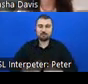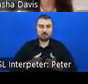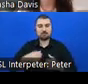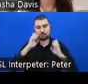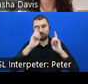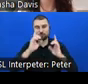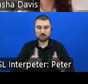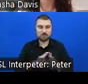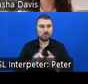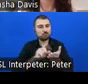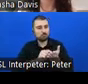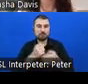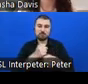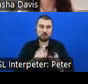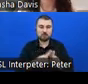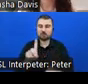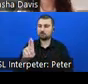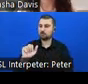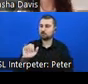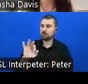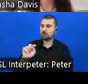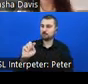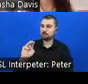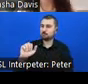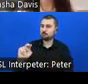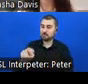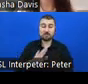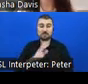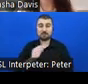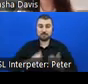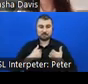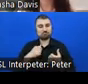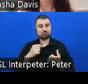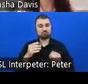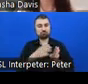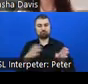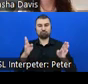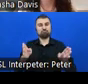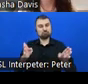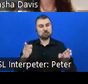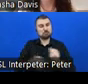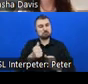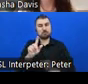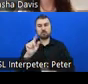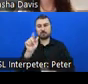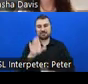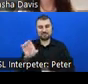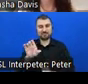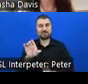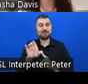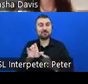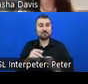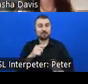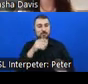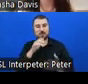consummate printmaker and draftsman. His life spans the bulk of the 20th century, and he and his wife,